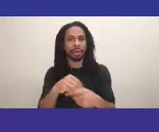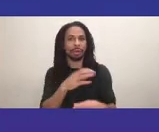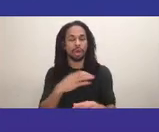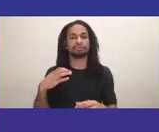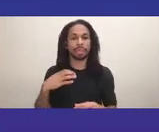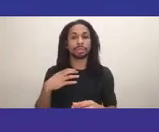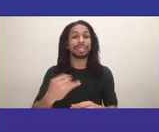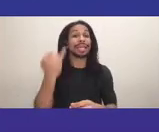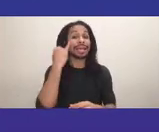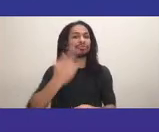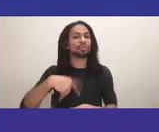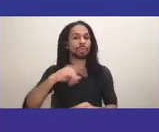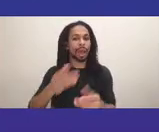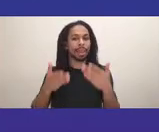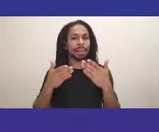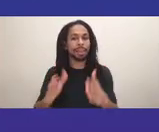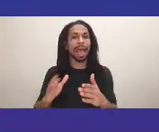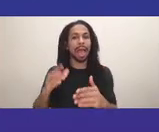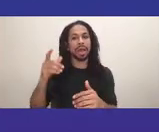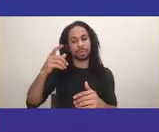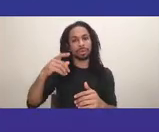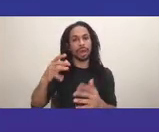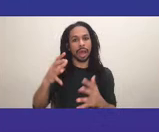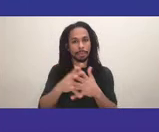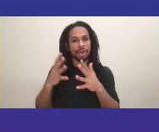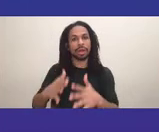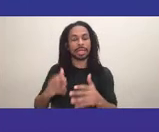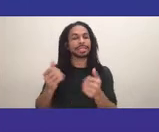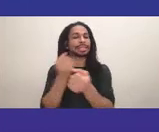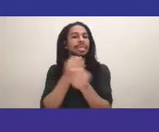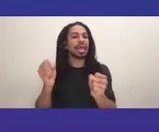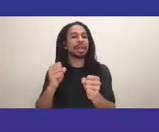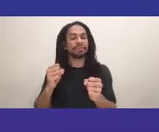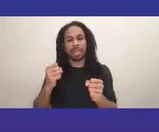if we let them safely pass through our territory.